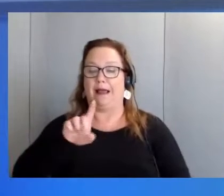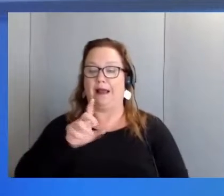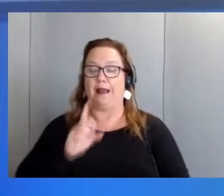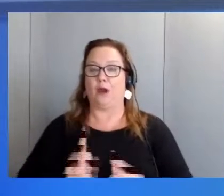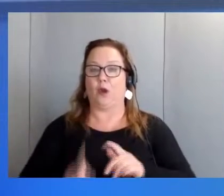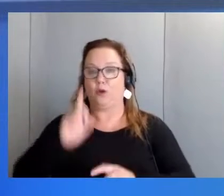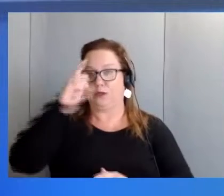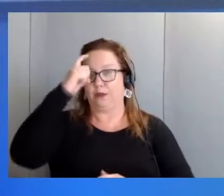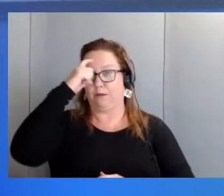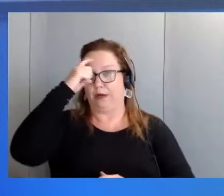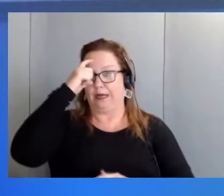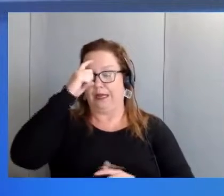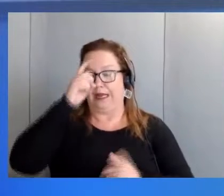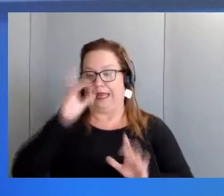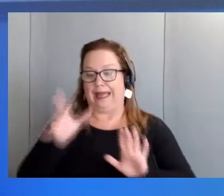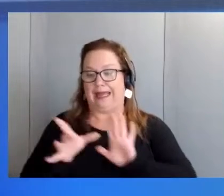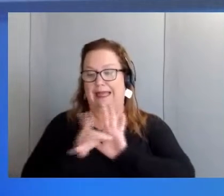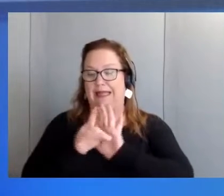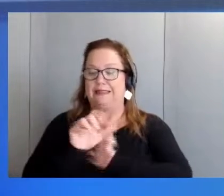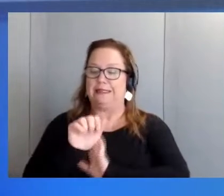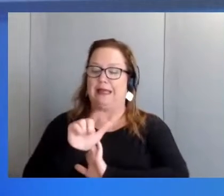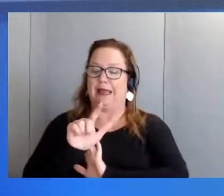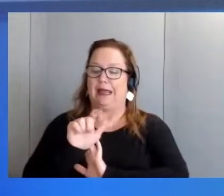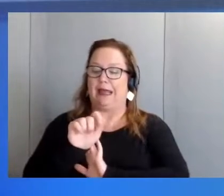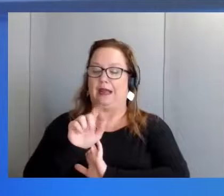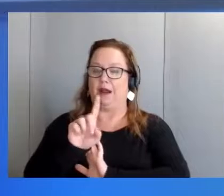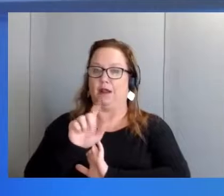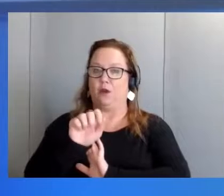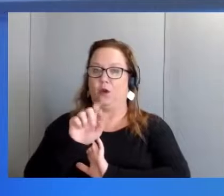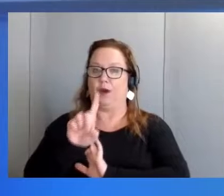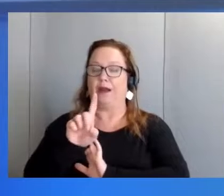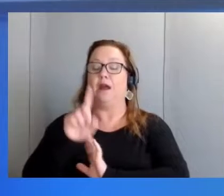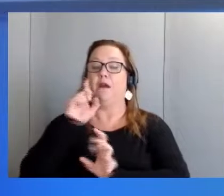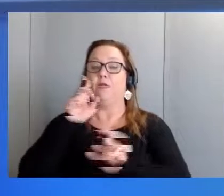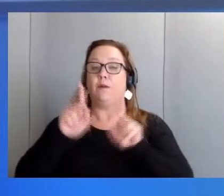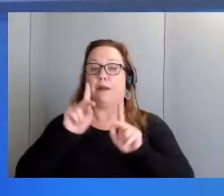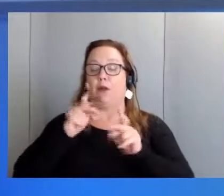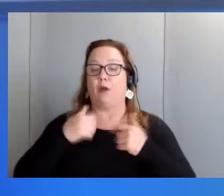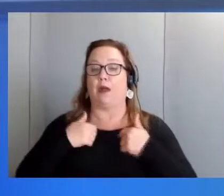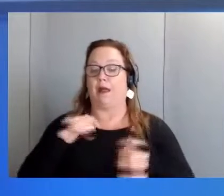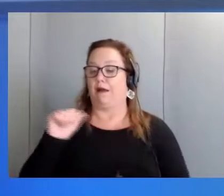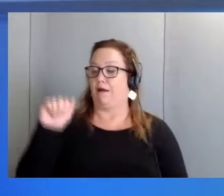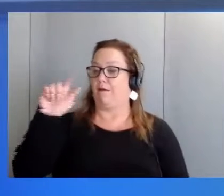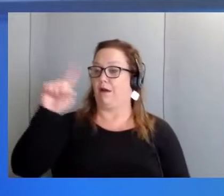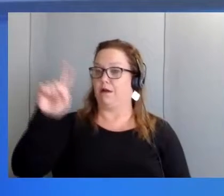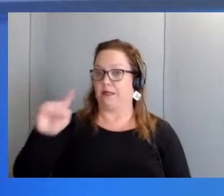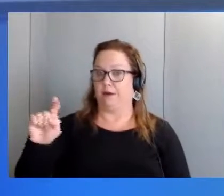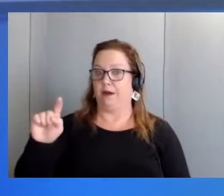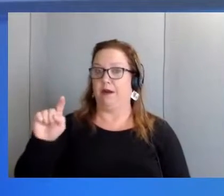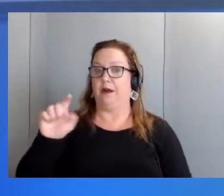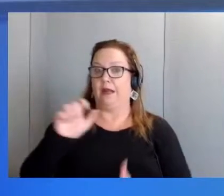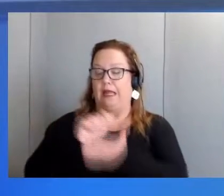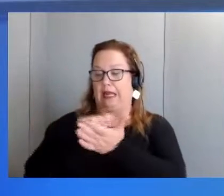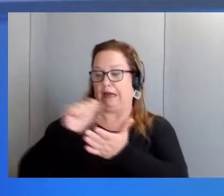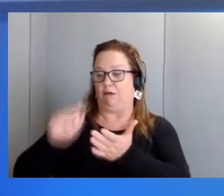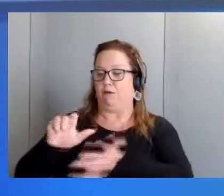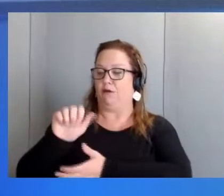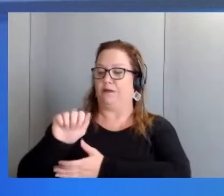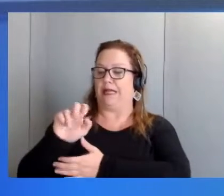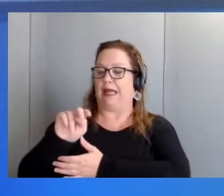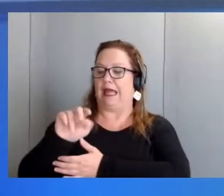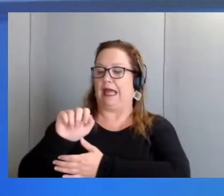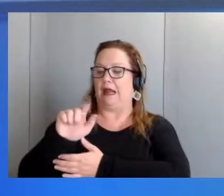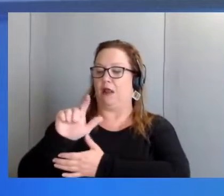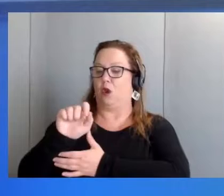to amyloid, which builds up in the brain of people with Alzheimer's disease. And it actually does a very good job of removing amyloid from the brain. What we